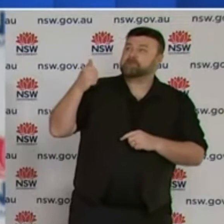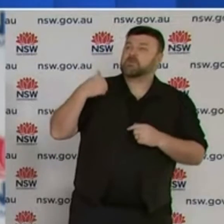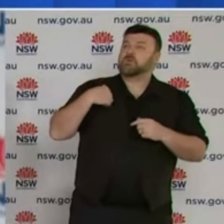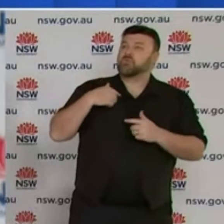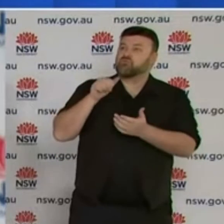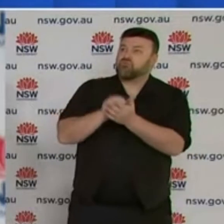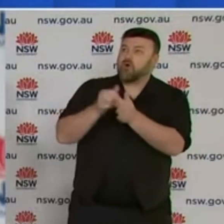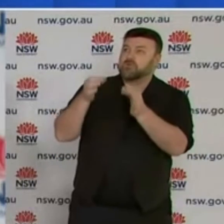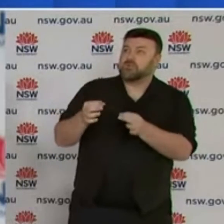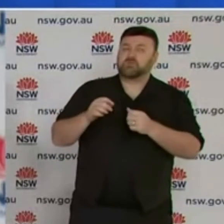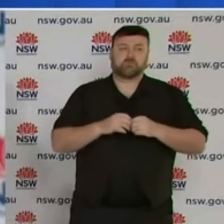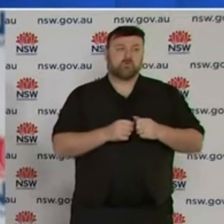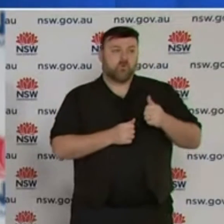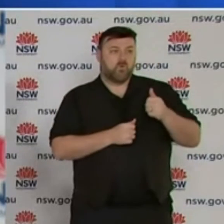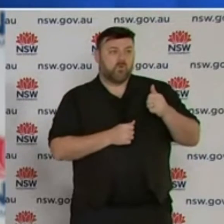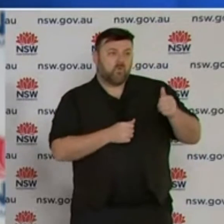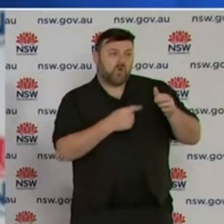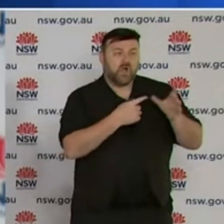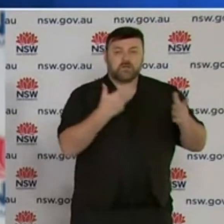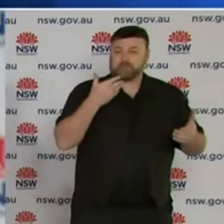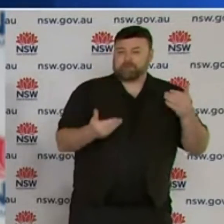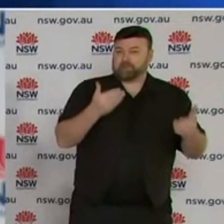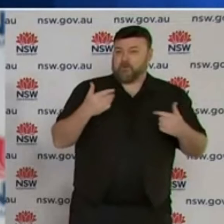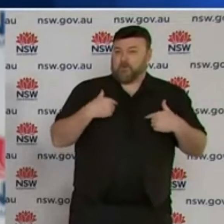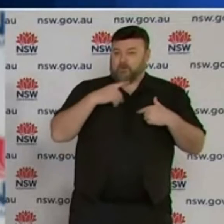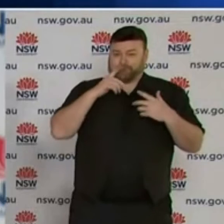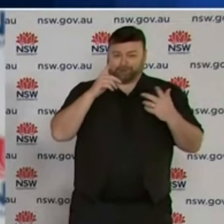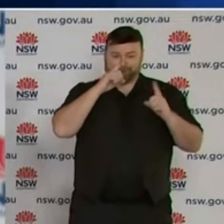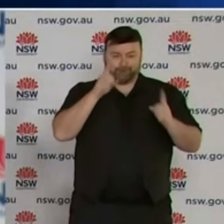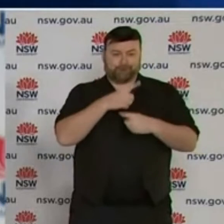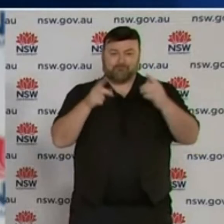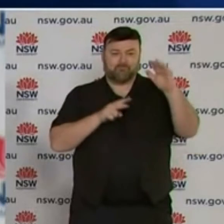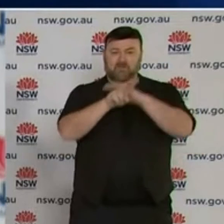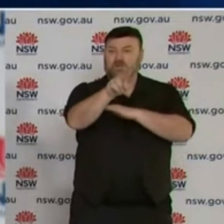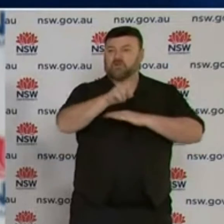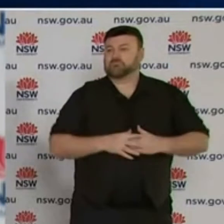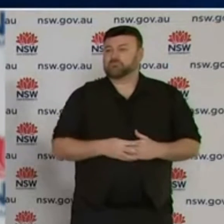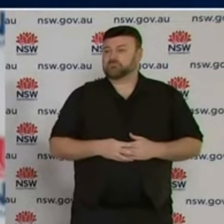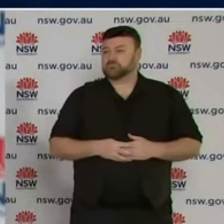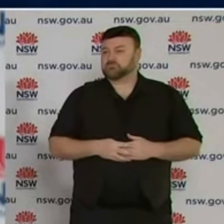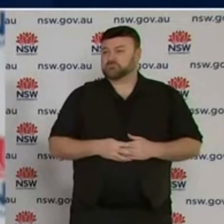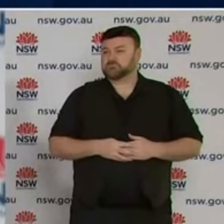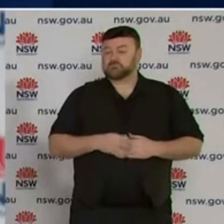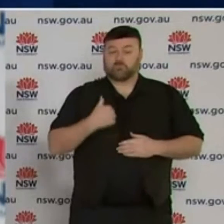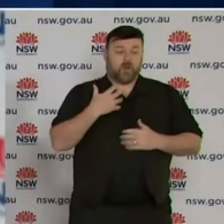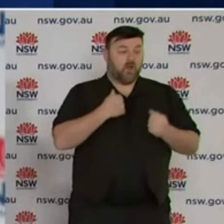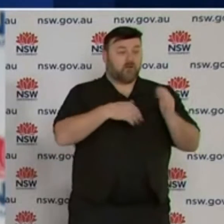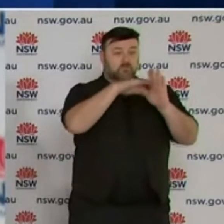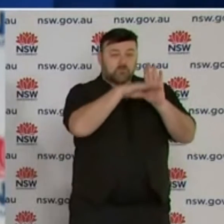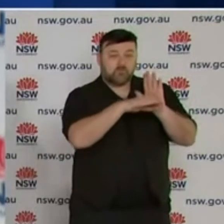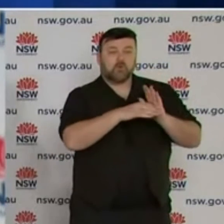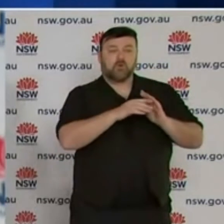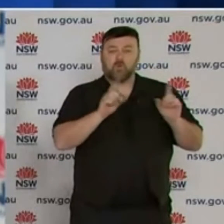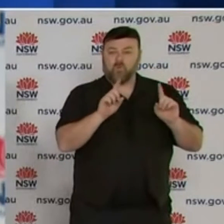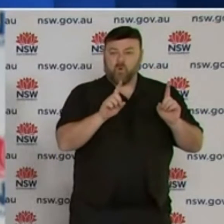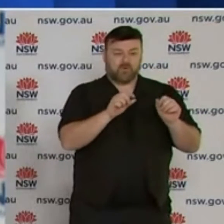make a difference? And we can't automatically tell which restriction had greater benefit or greater